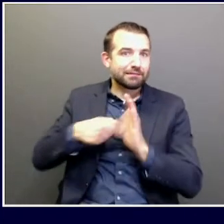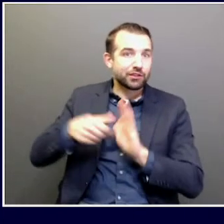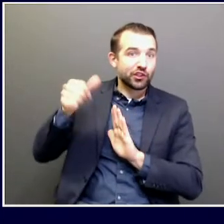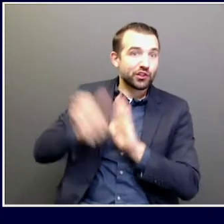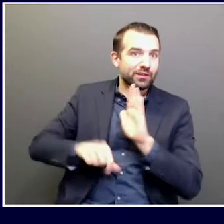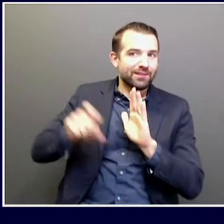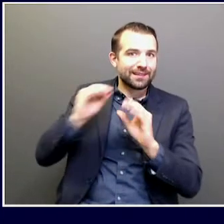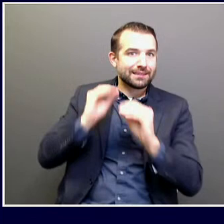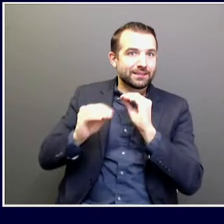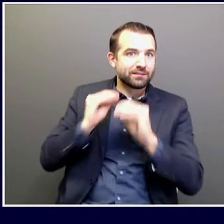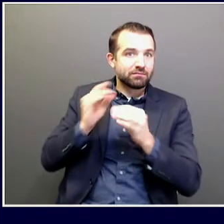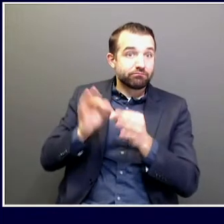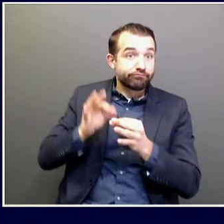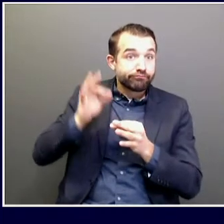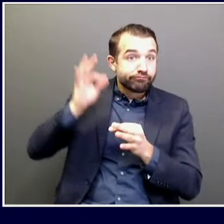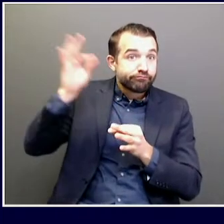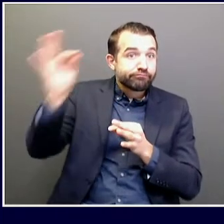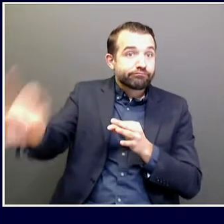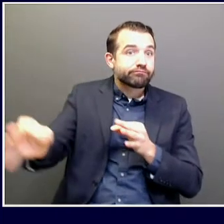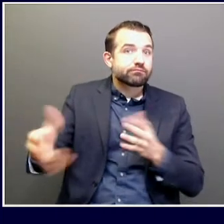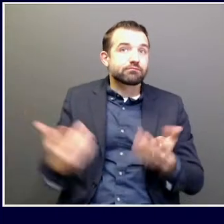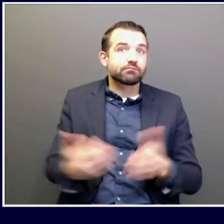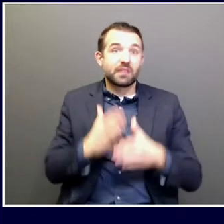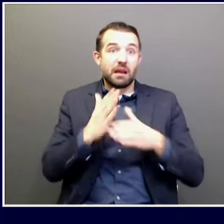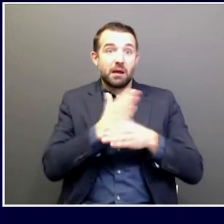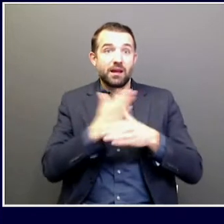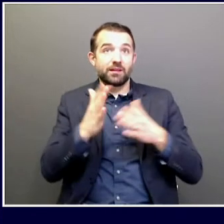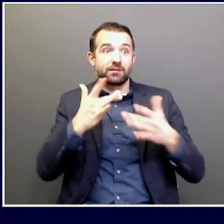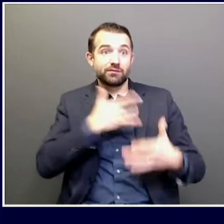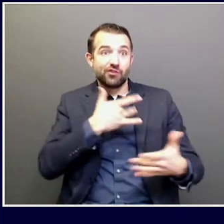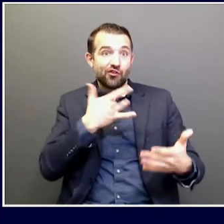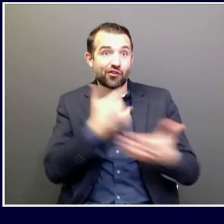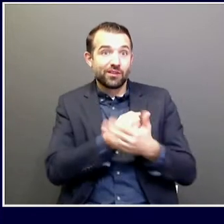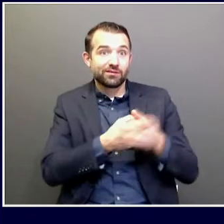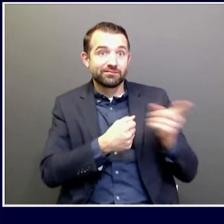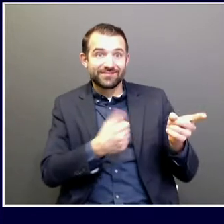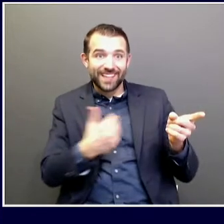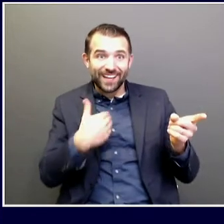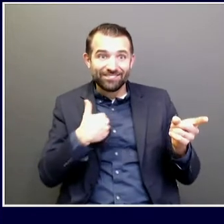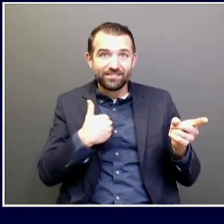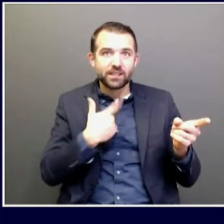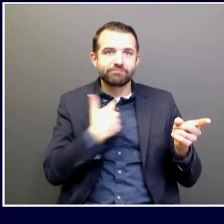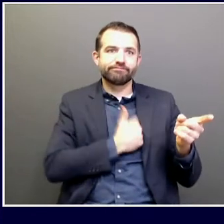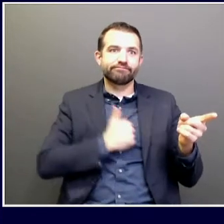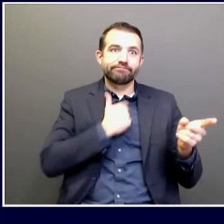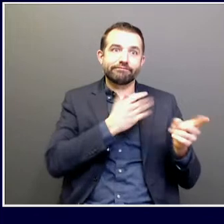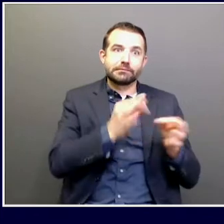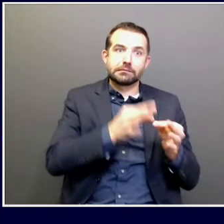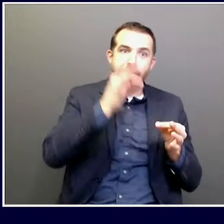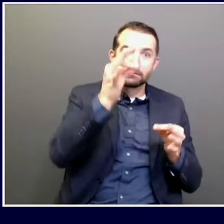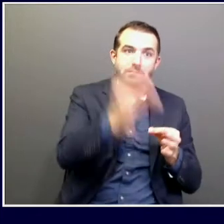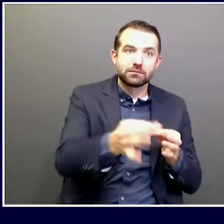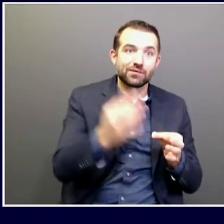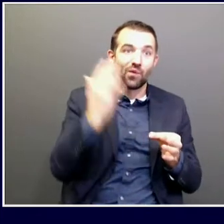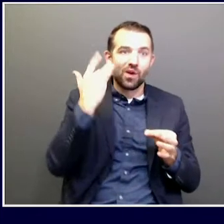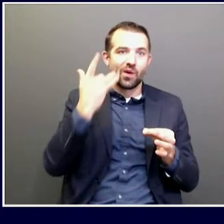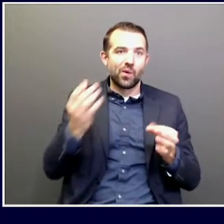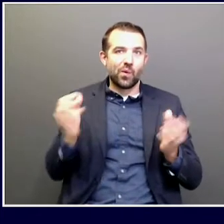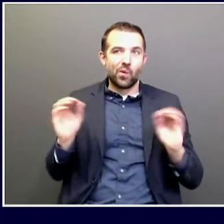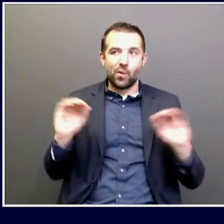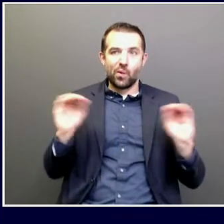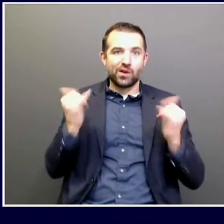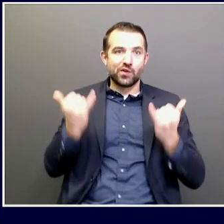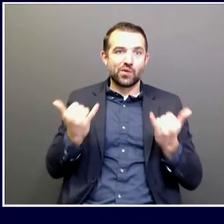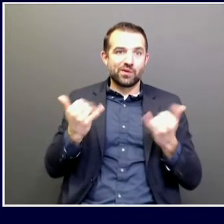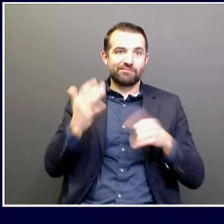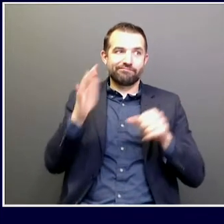heart attack. I'm also deploying National Guard members to administer monoclonal antibodies, a treatment that can